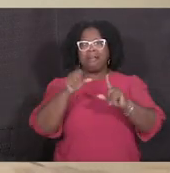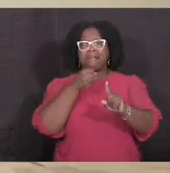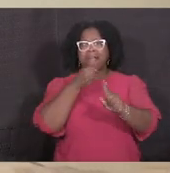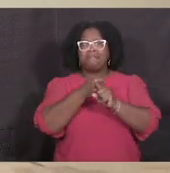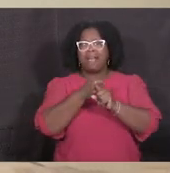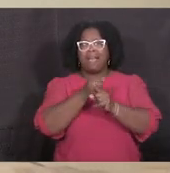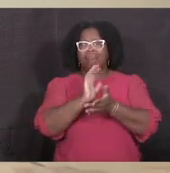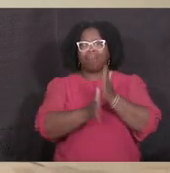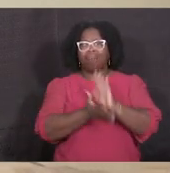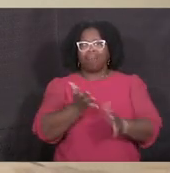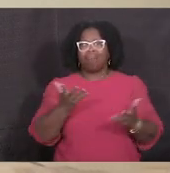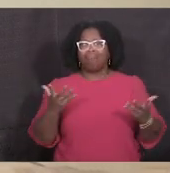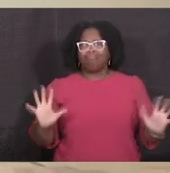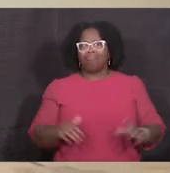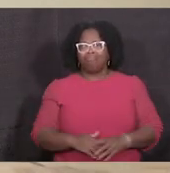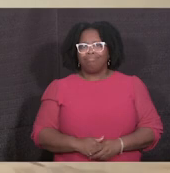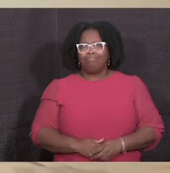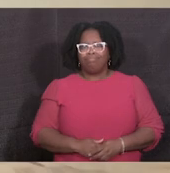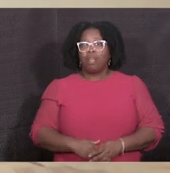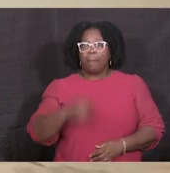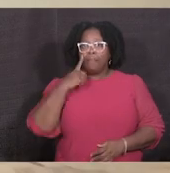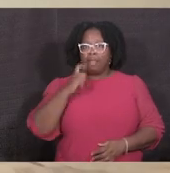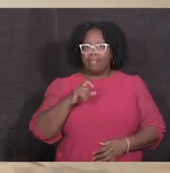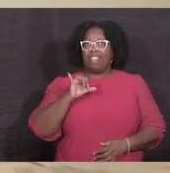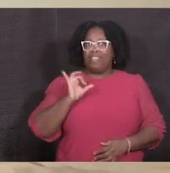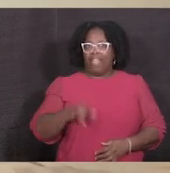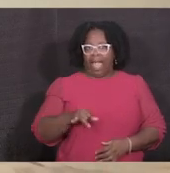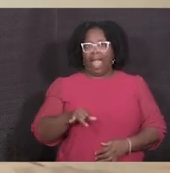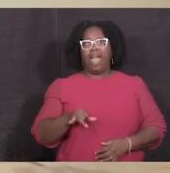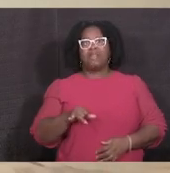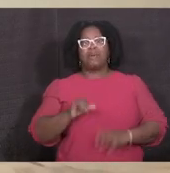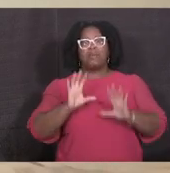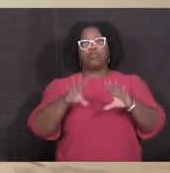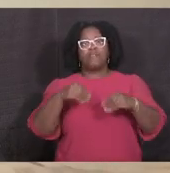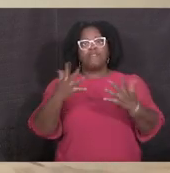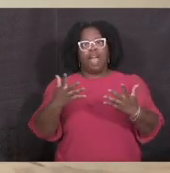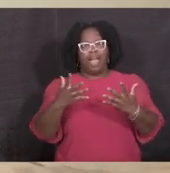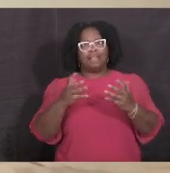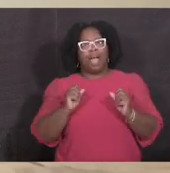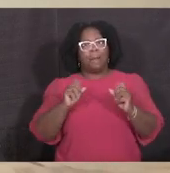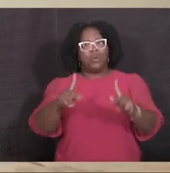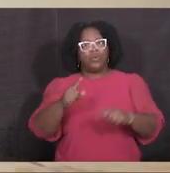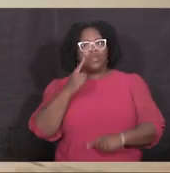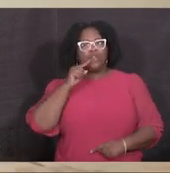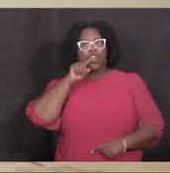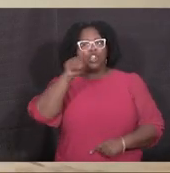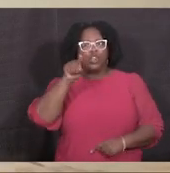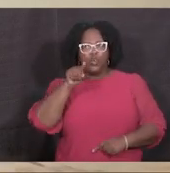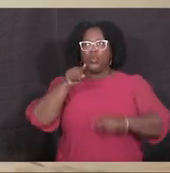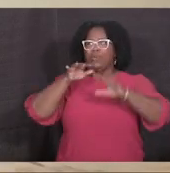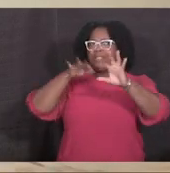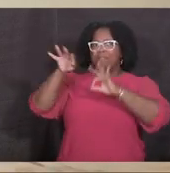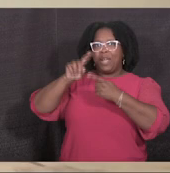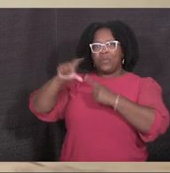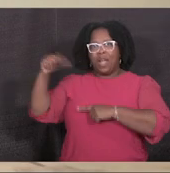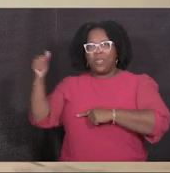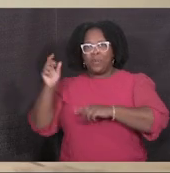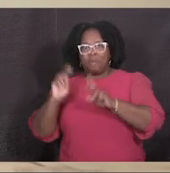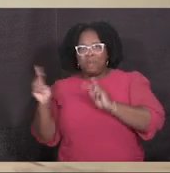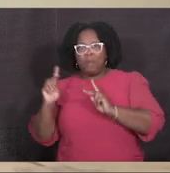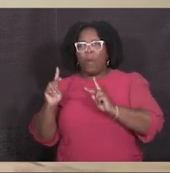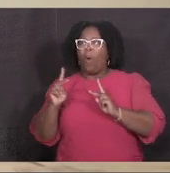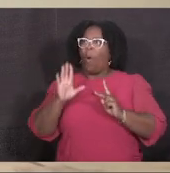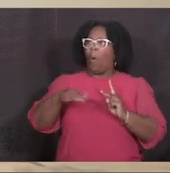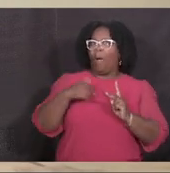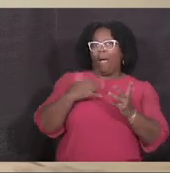and that's impactful, because then that provides a case for you to build around the pilot program that you